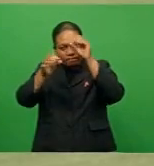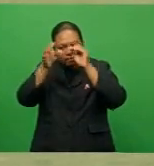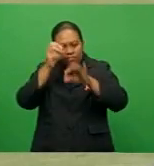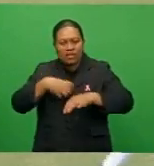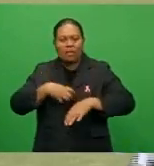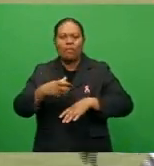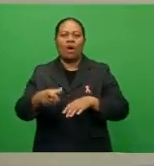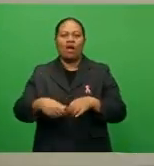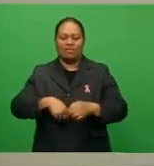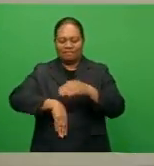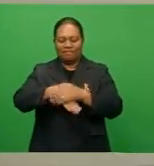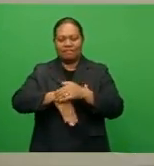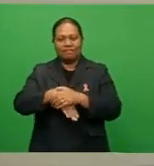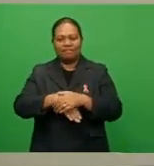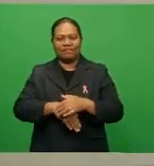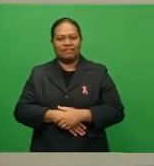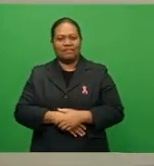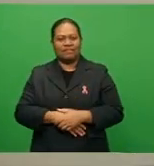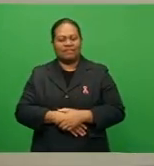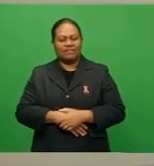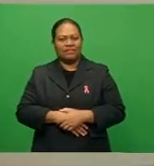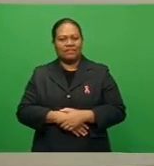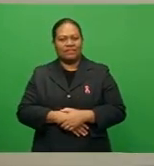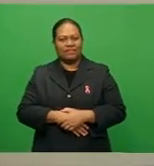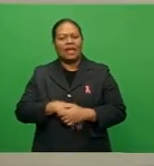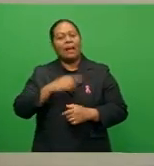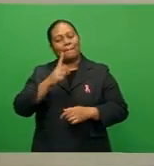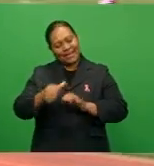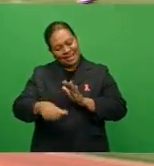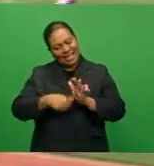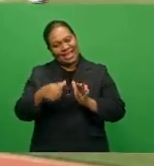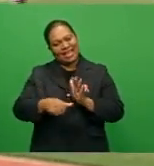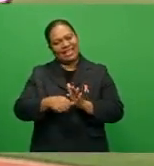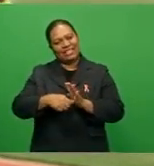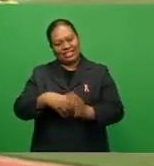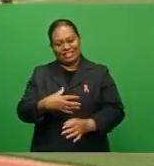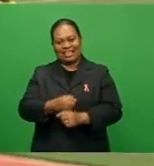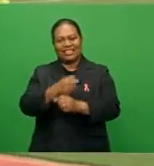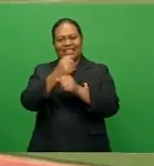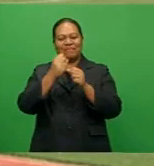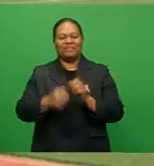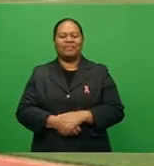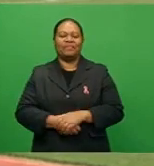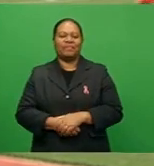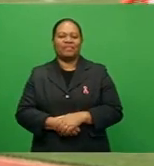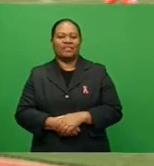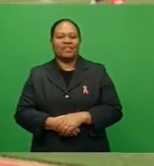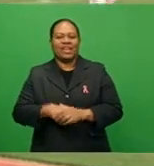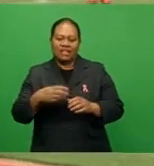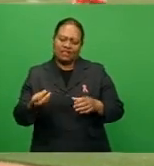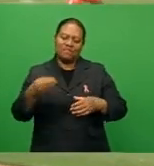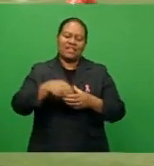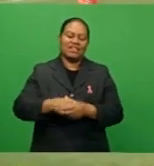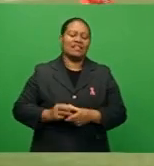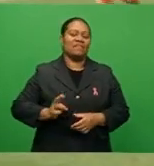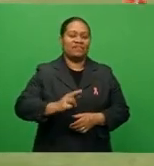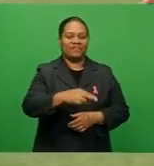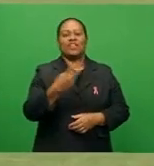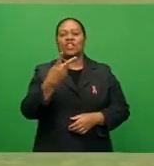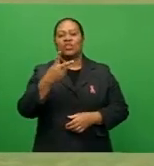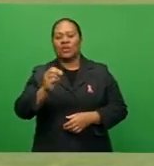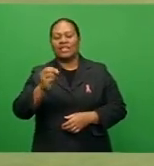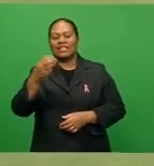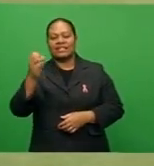more about football. But yes, age is catching up with me. Naomi has been with the Rewa team since 2010,